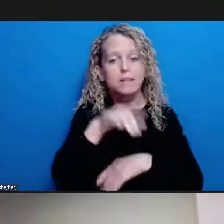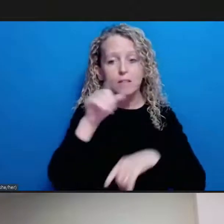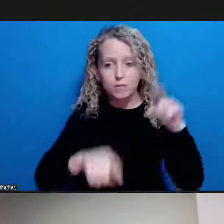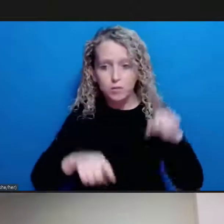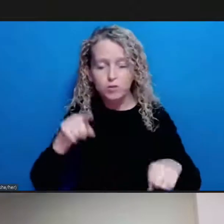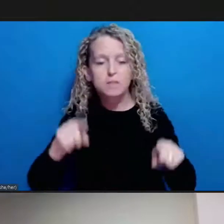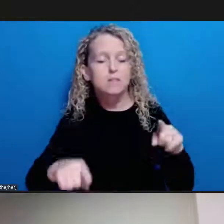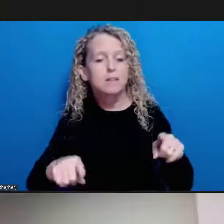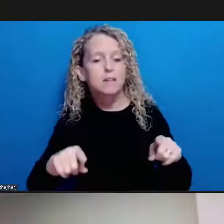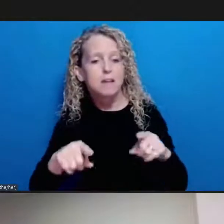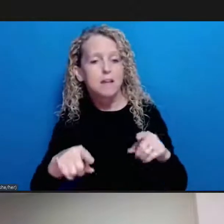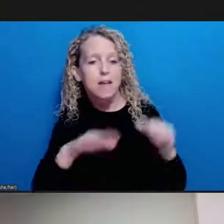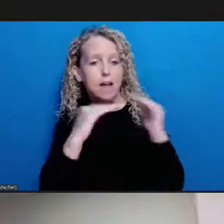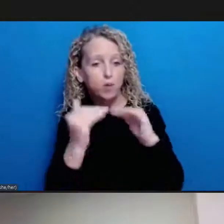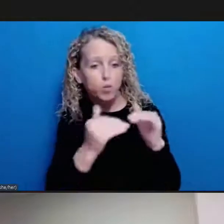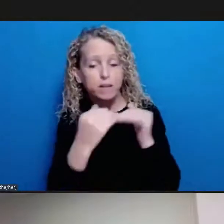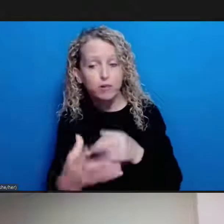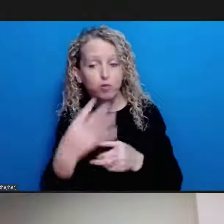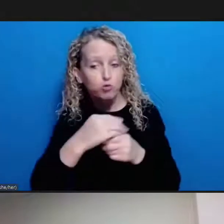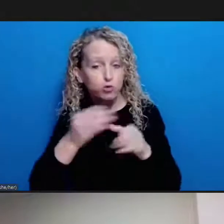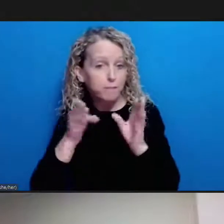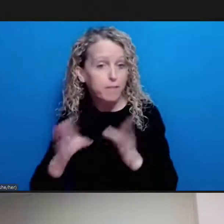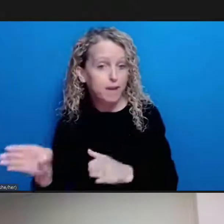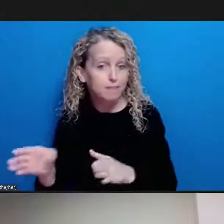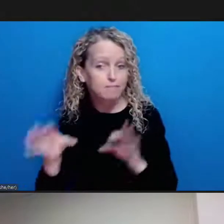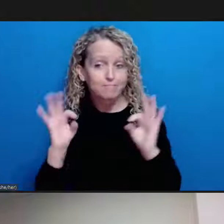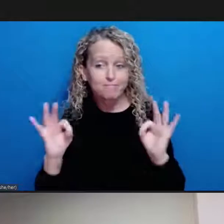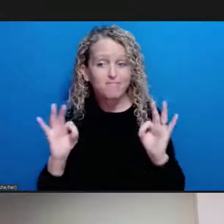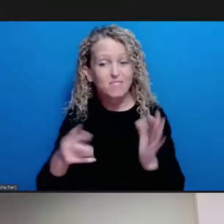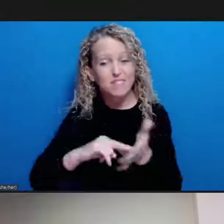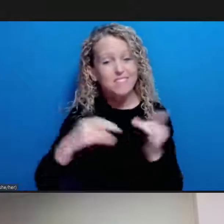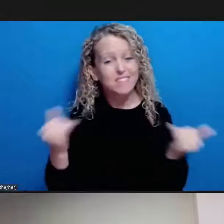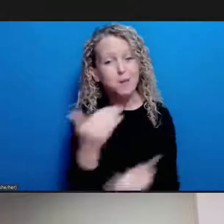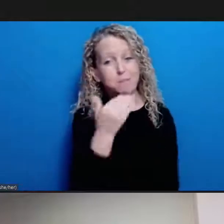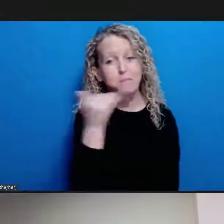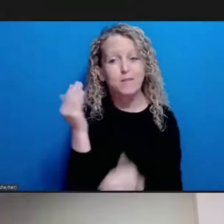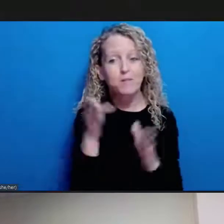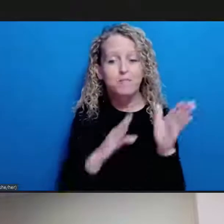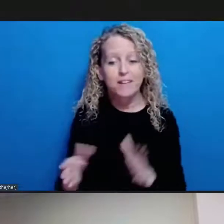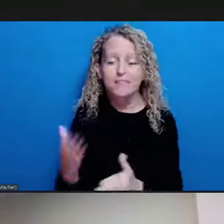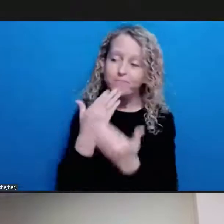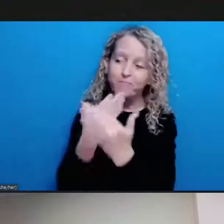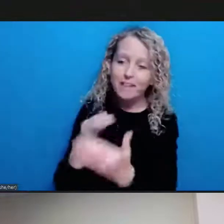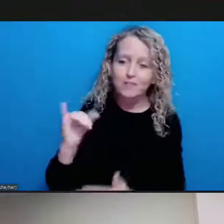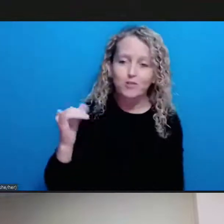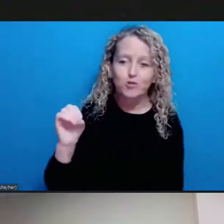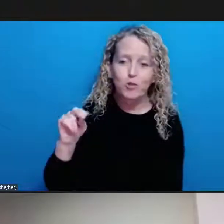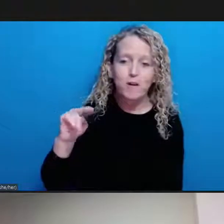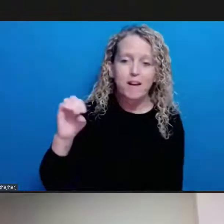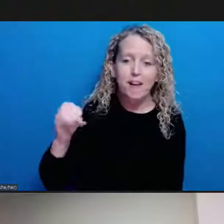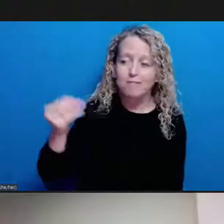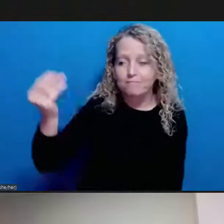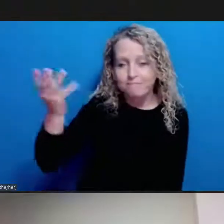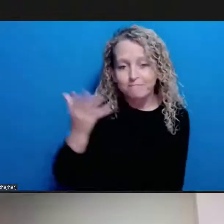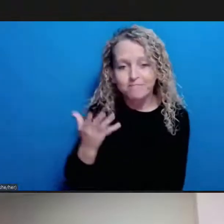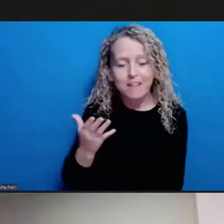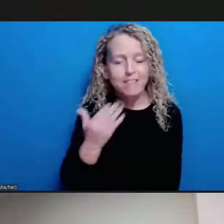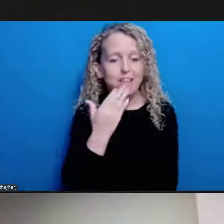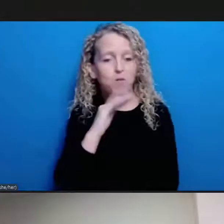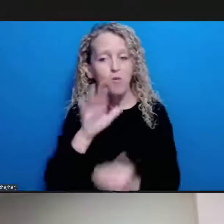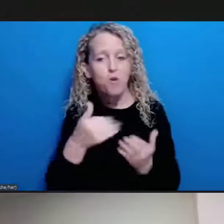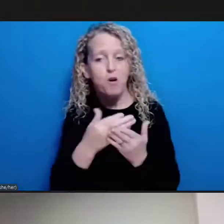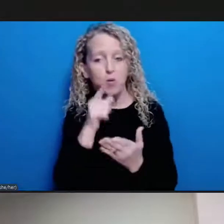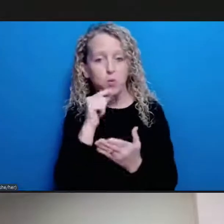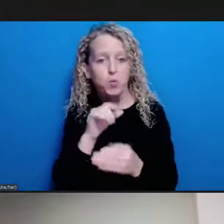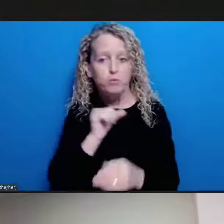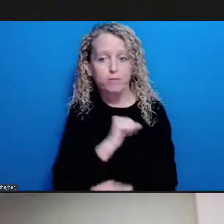and inclusion plan. And I think it's made it a much better plan. So thanks, Joanne, and thanks to the folks inside the chamber that have